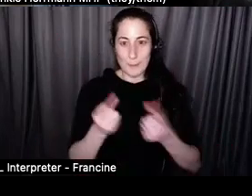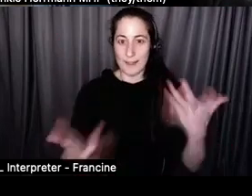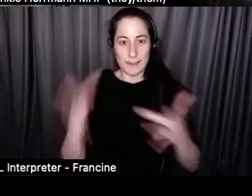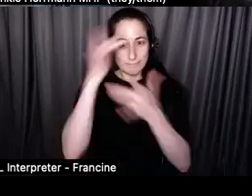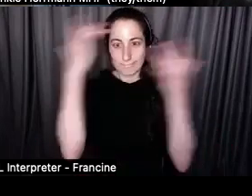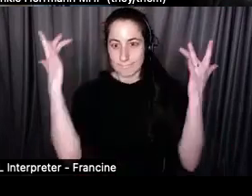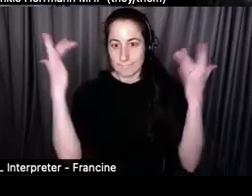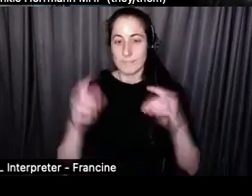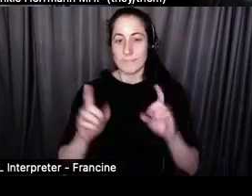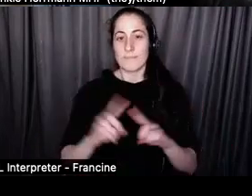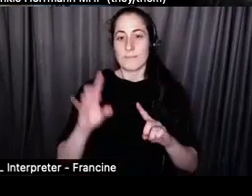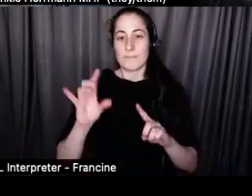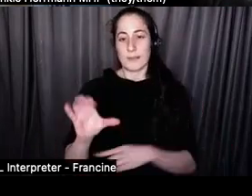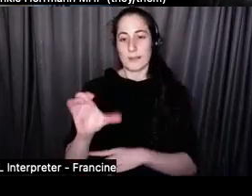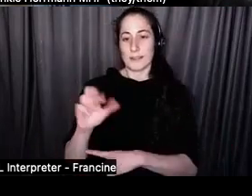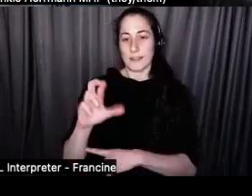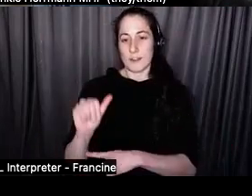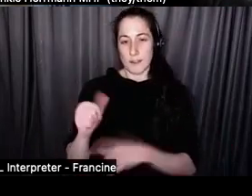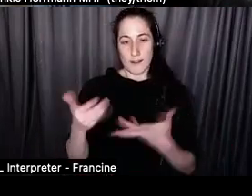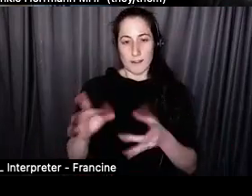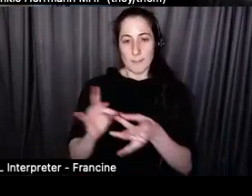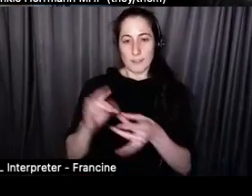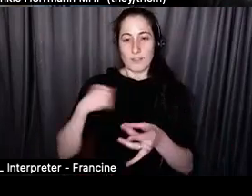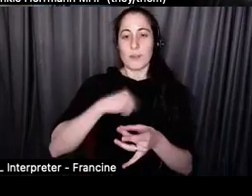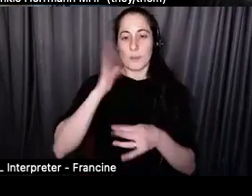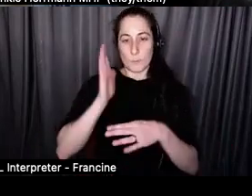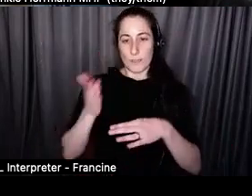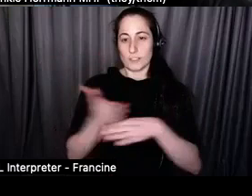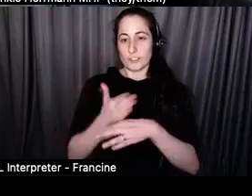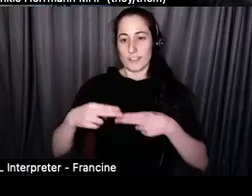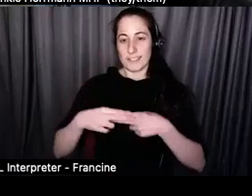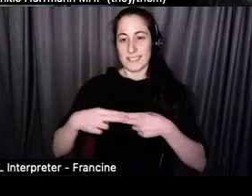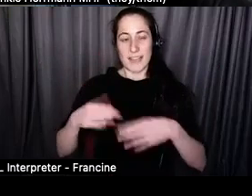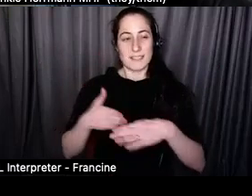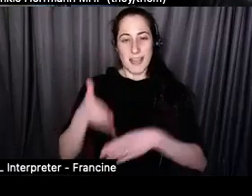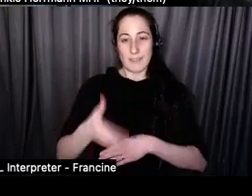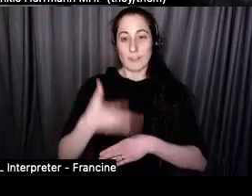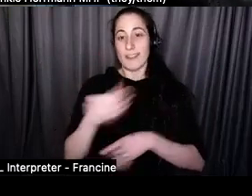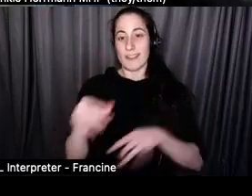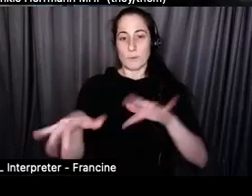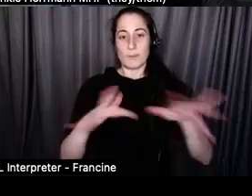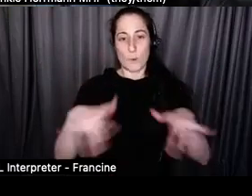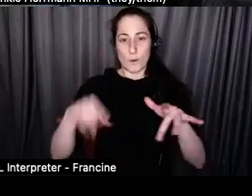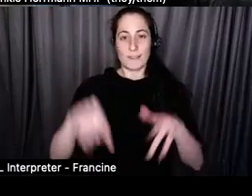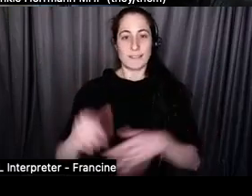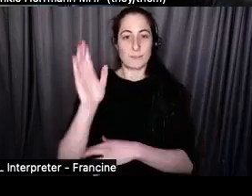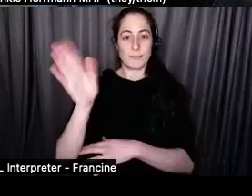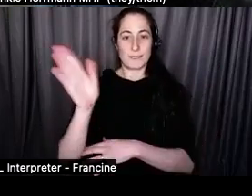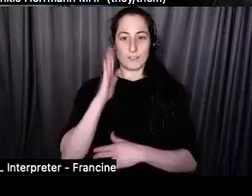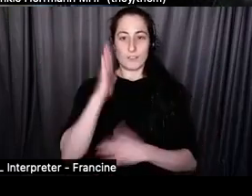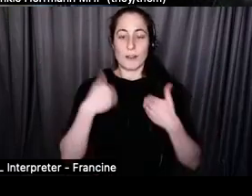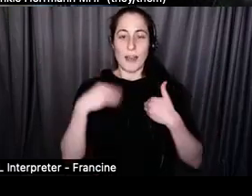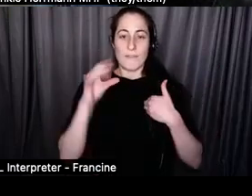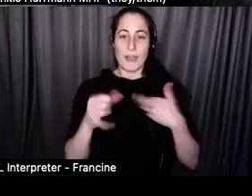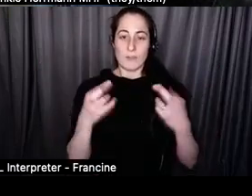away. But as Clara mentioned, we are sharing the slides afterwards, and this is being recorded. So you'll have those references available